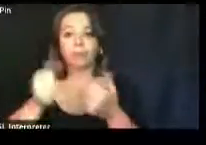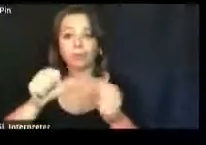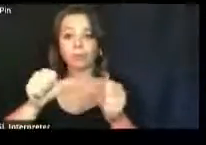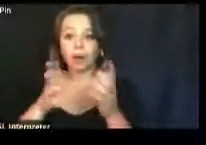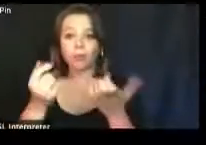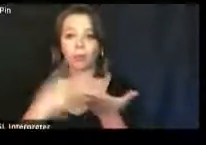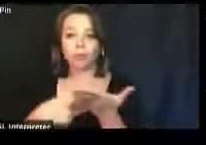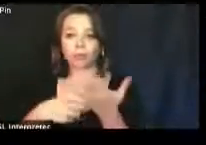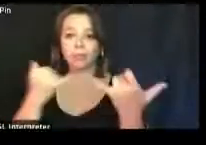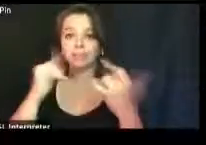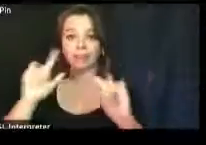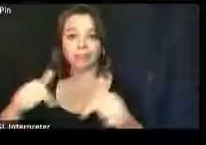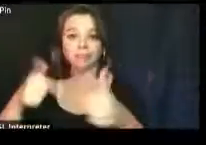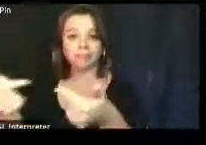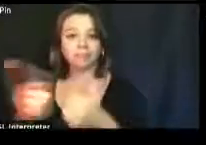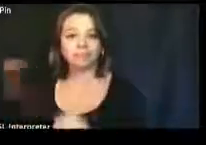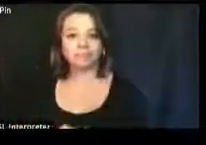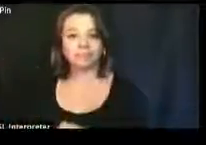floor is yours.